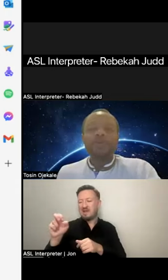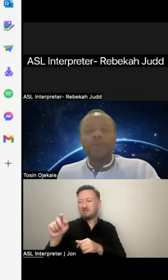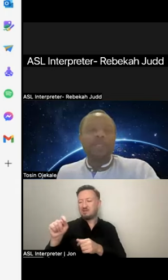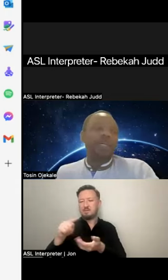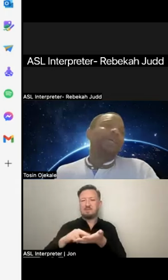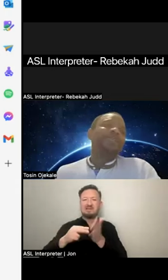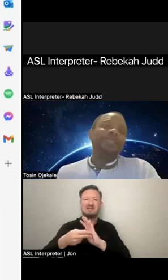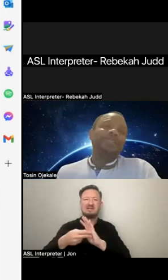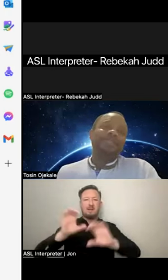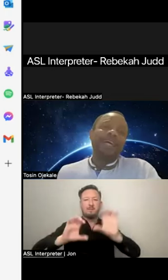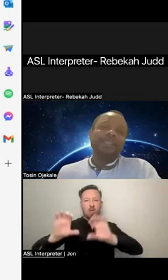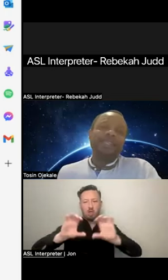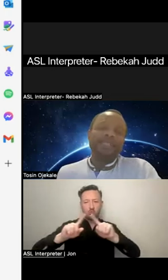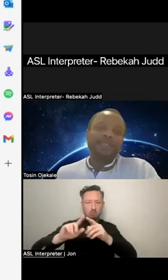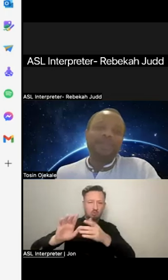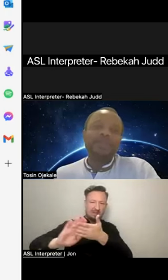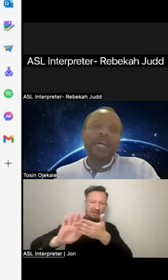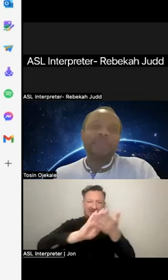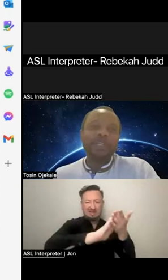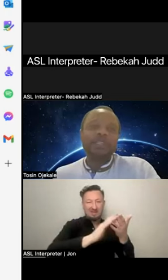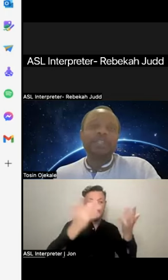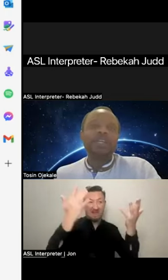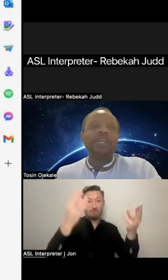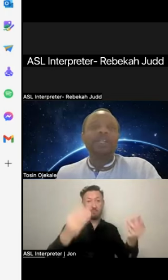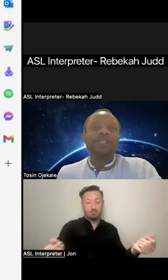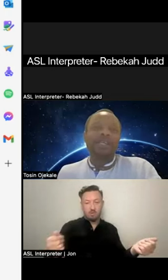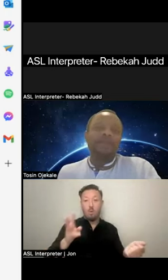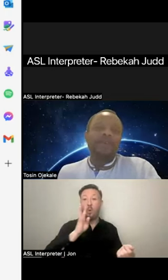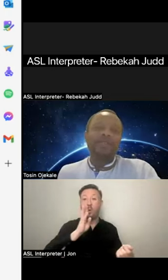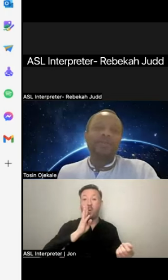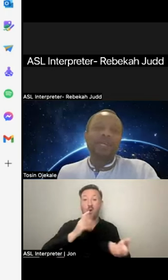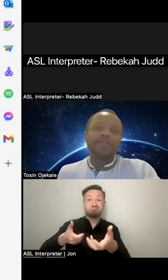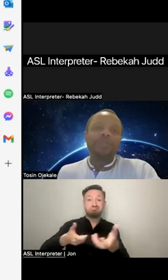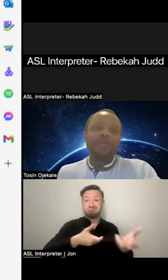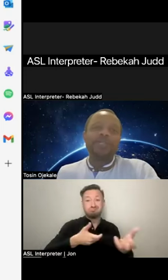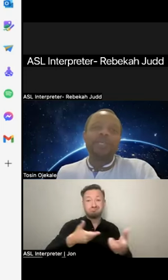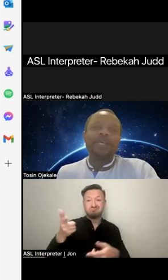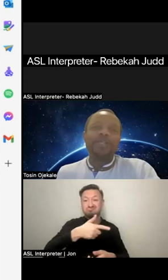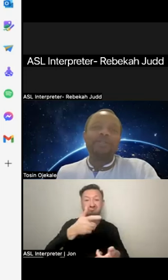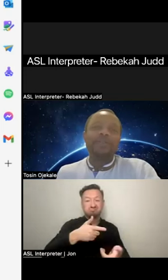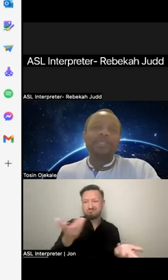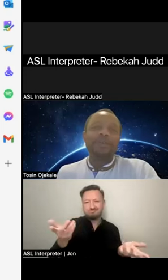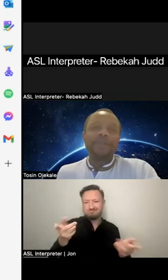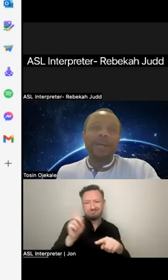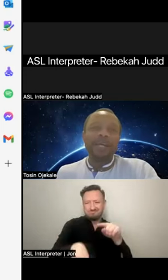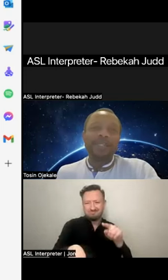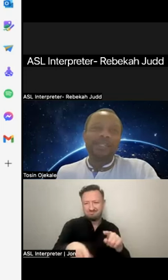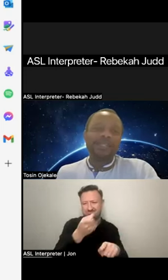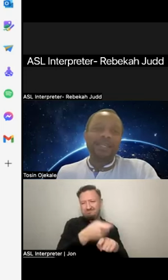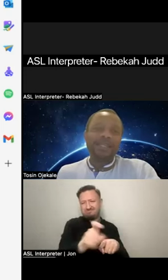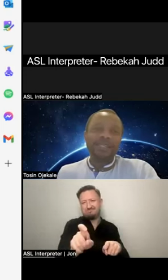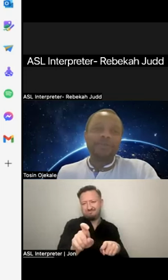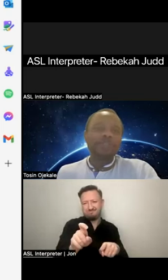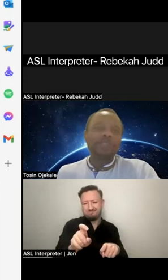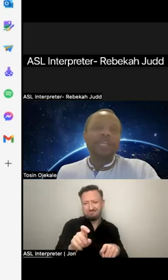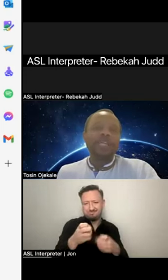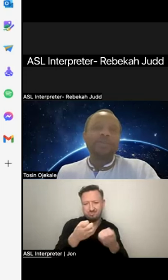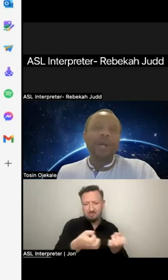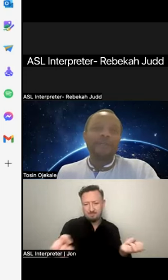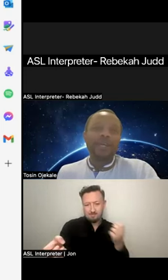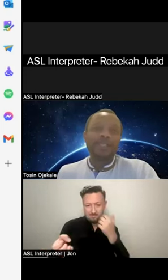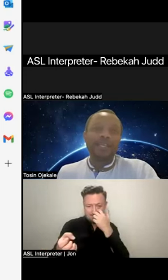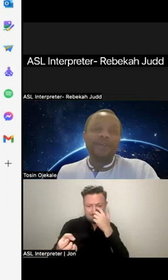use water, there's a chance that you damage the server. So there's no point. So by the time the fire is extinguished,